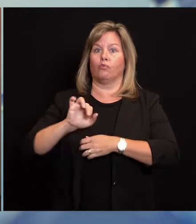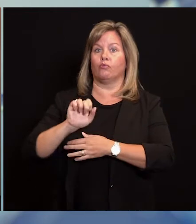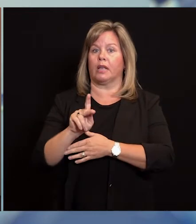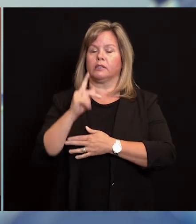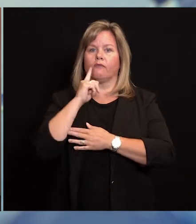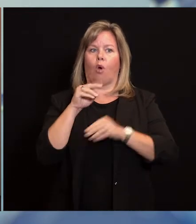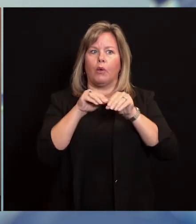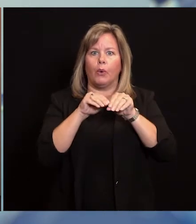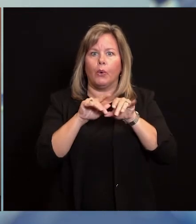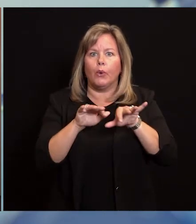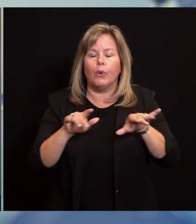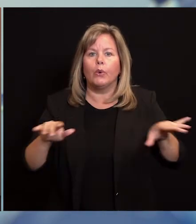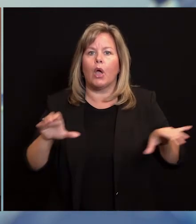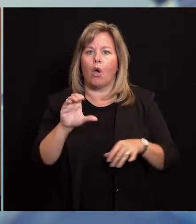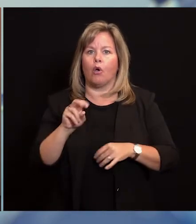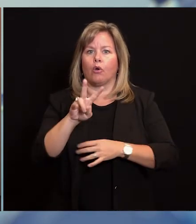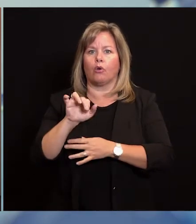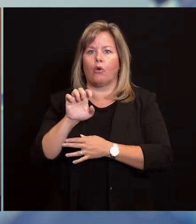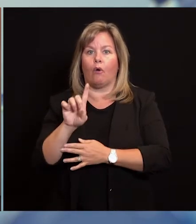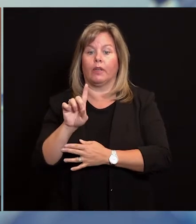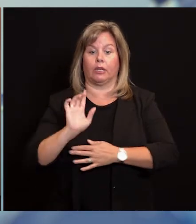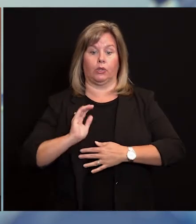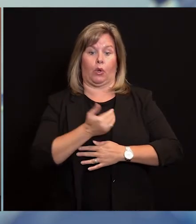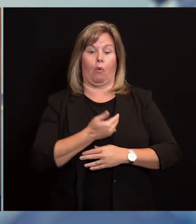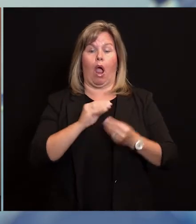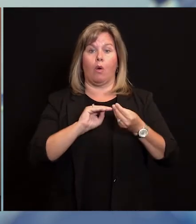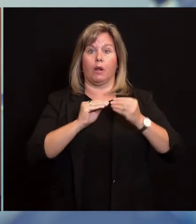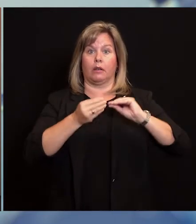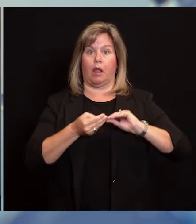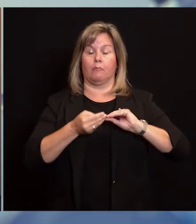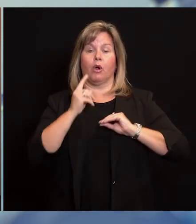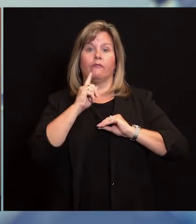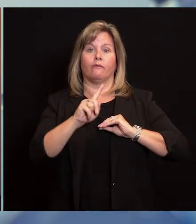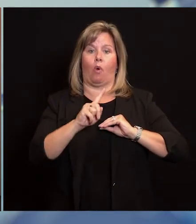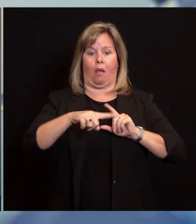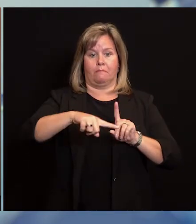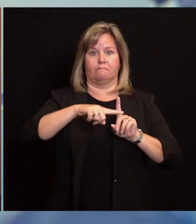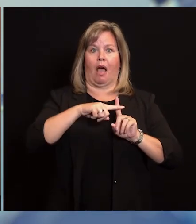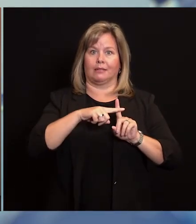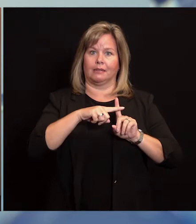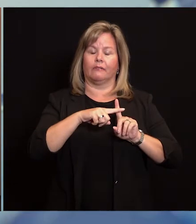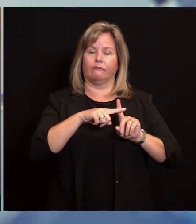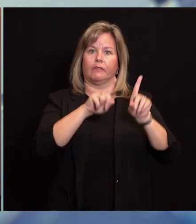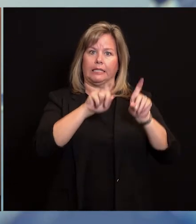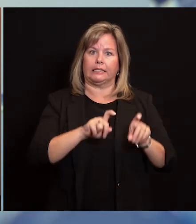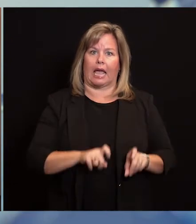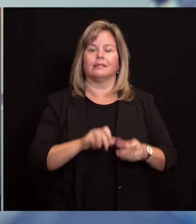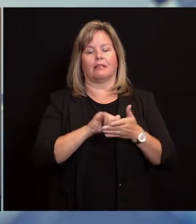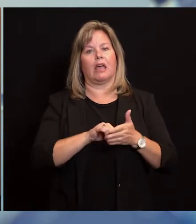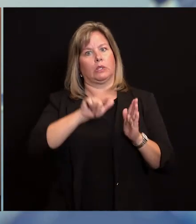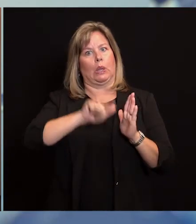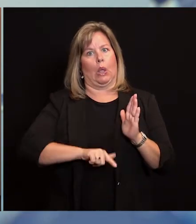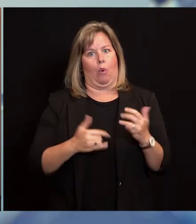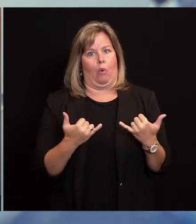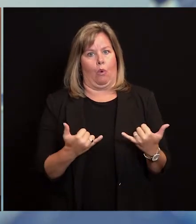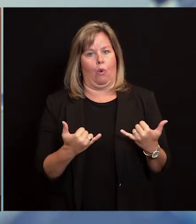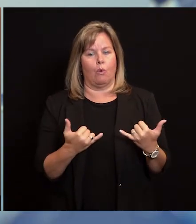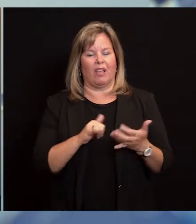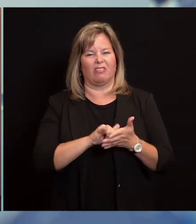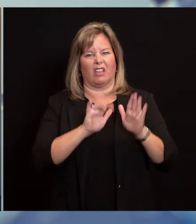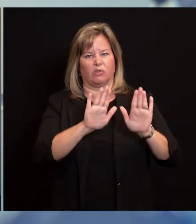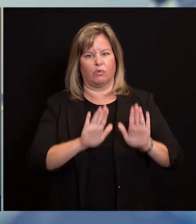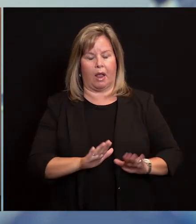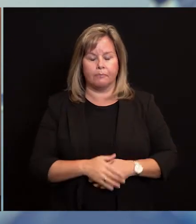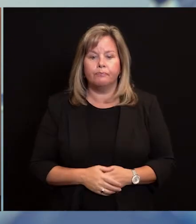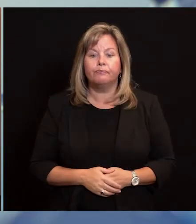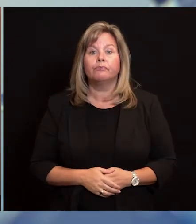so we're very excited to see that our number of positivity remains very low. And right now we're at